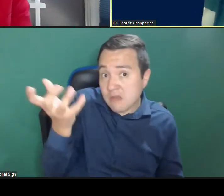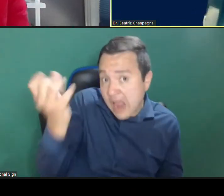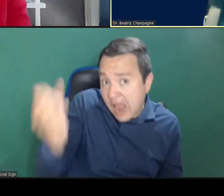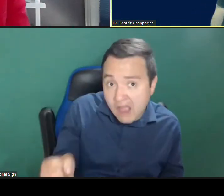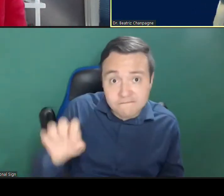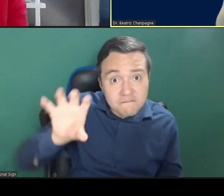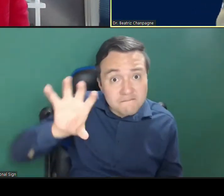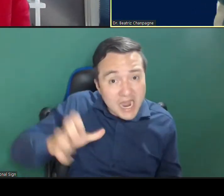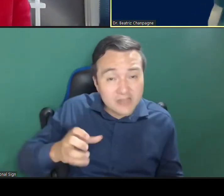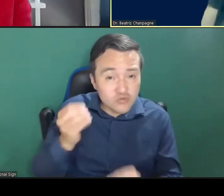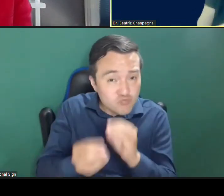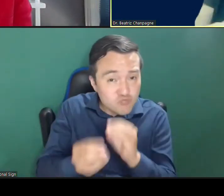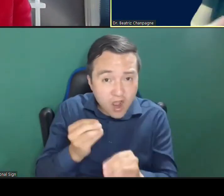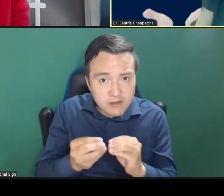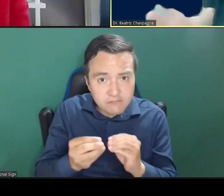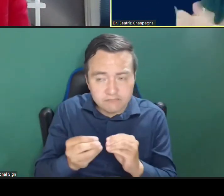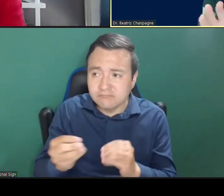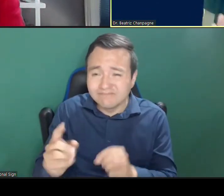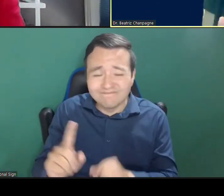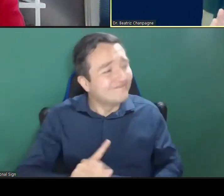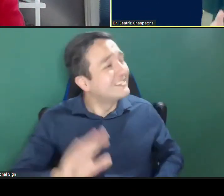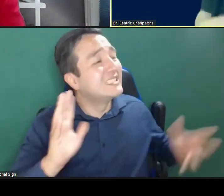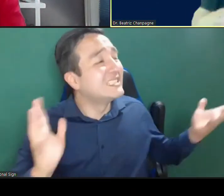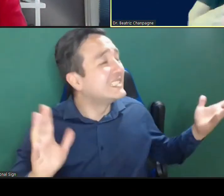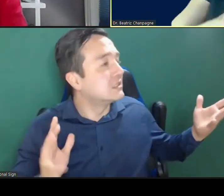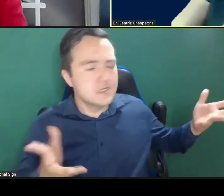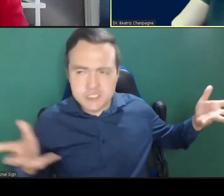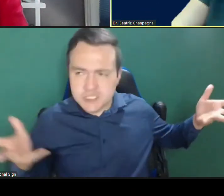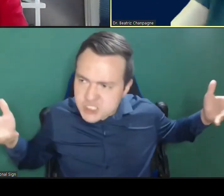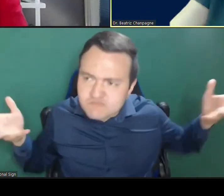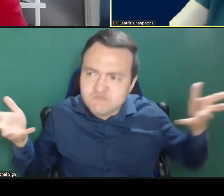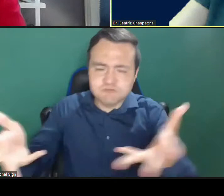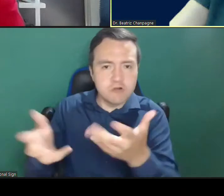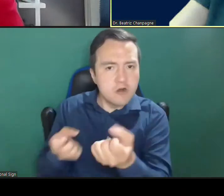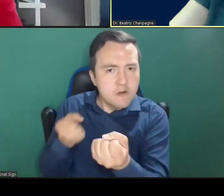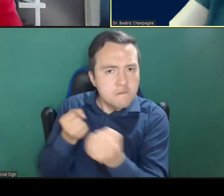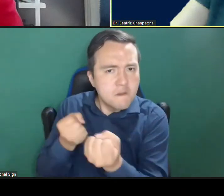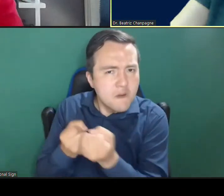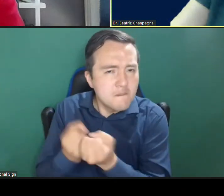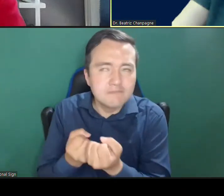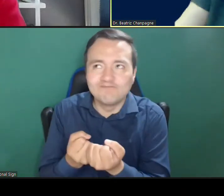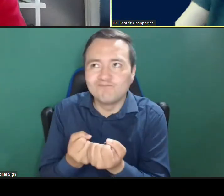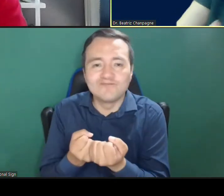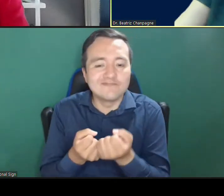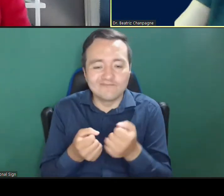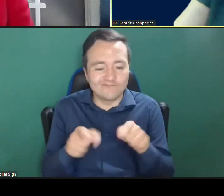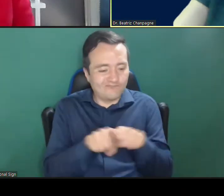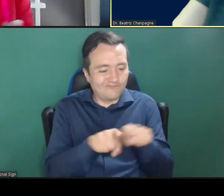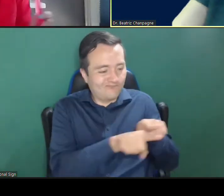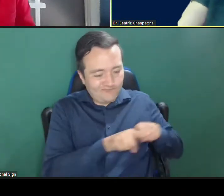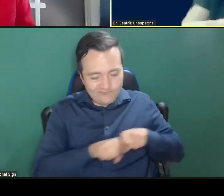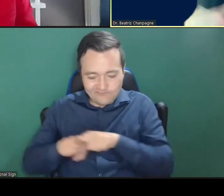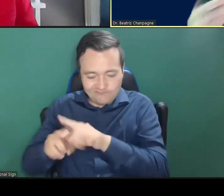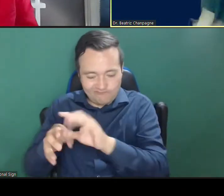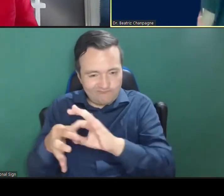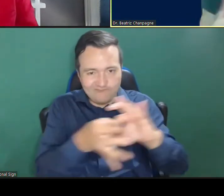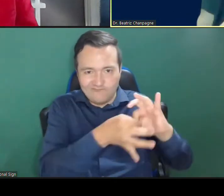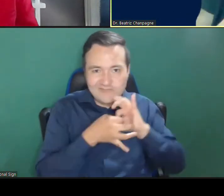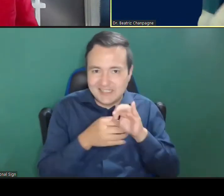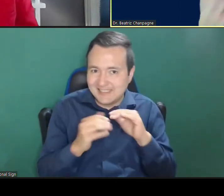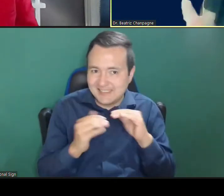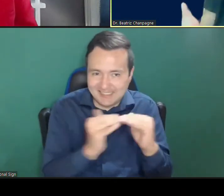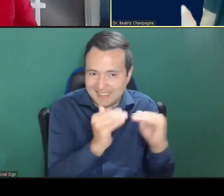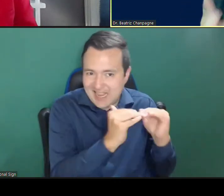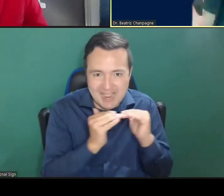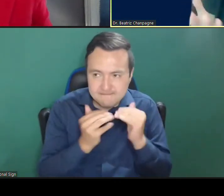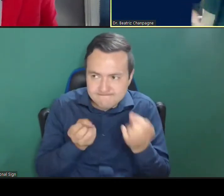problem, then we can be there. The region needs to have a certain brotherhood that allows us